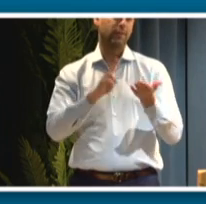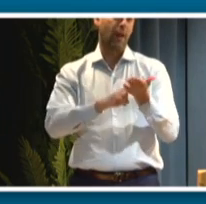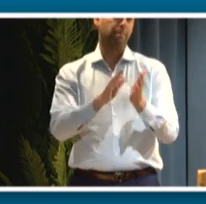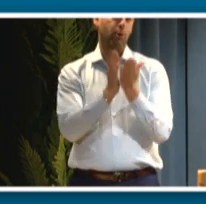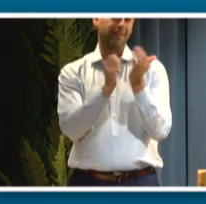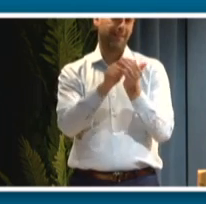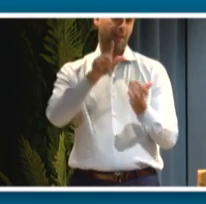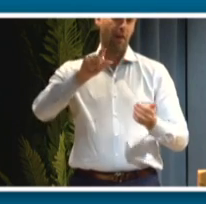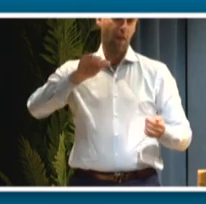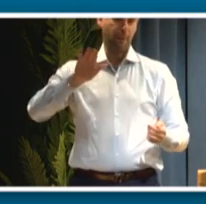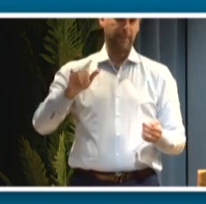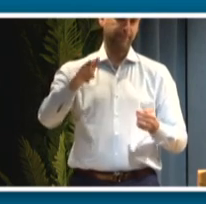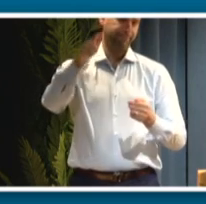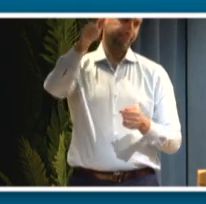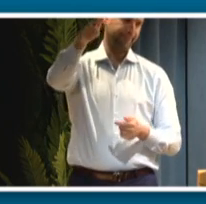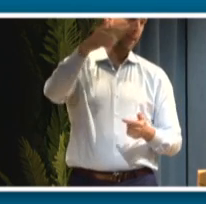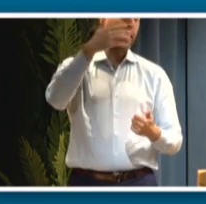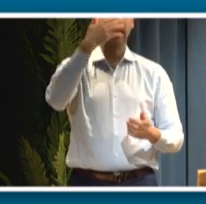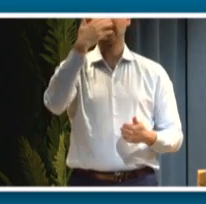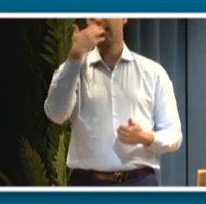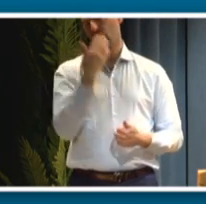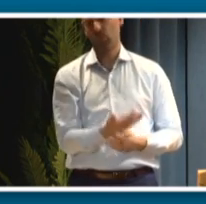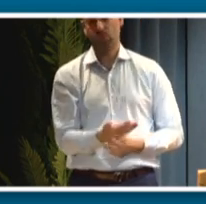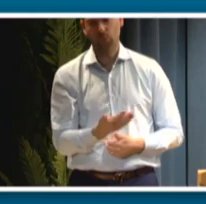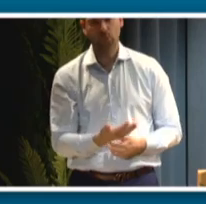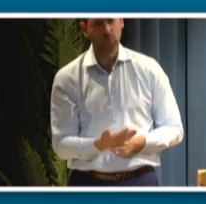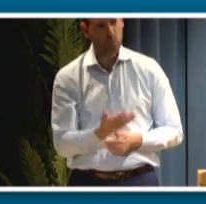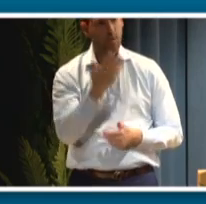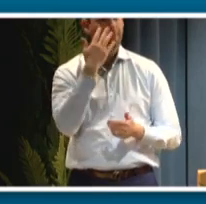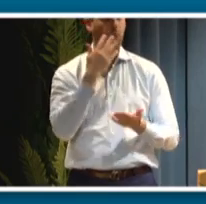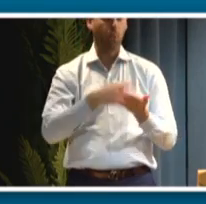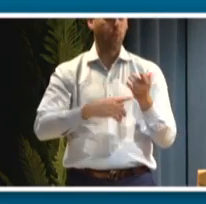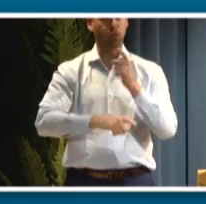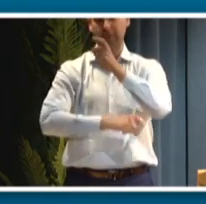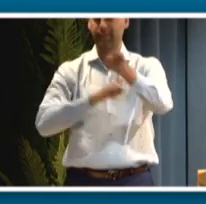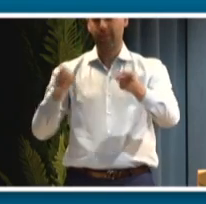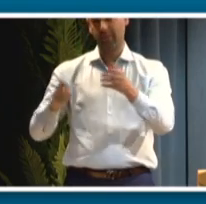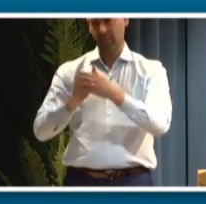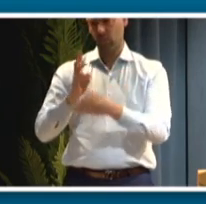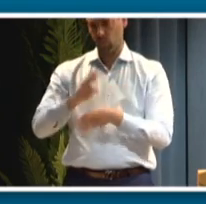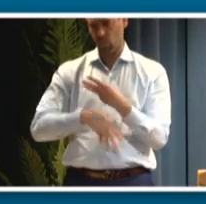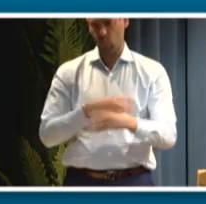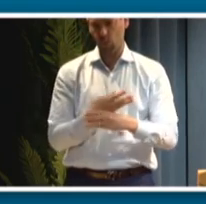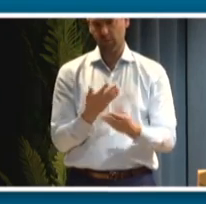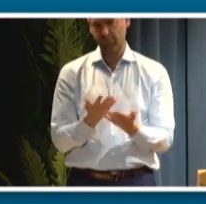lobby. I just want to thank you for what you're giving to the world, nation.